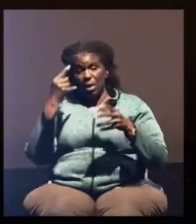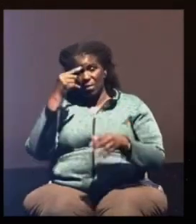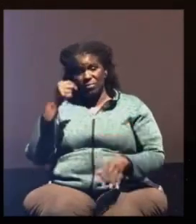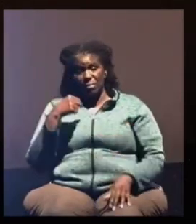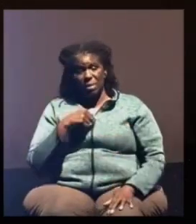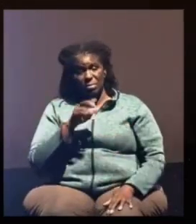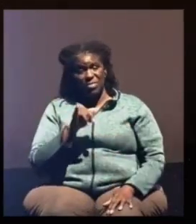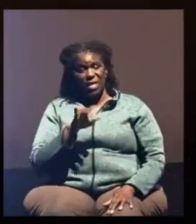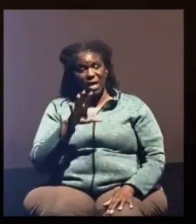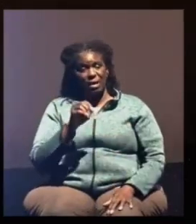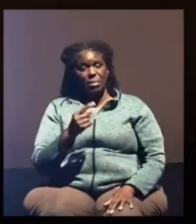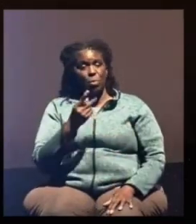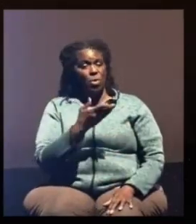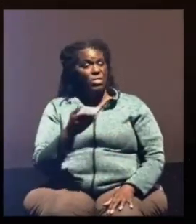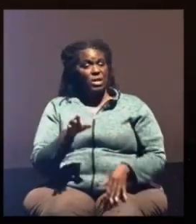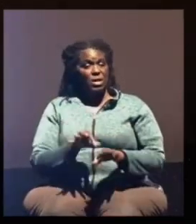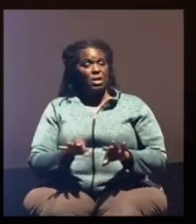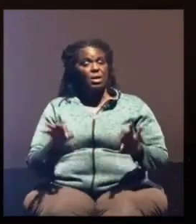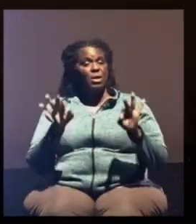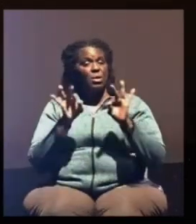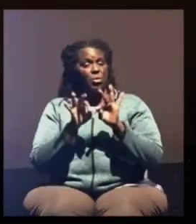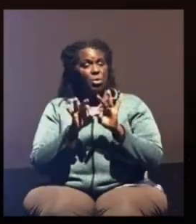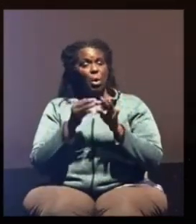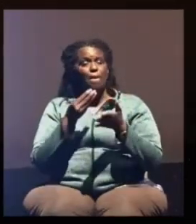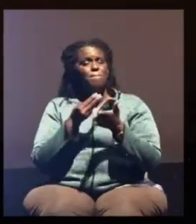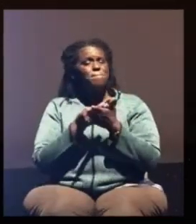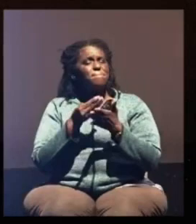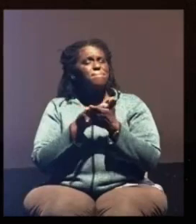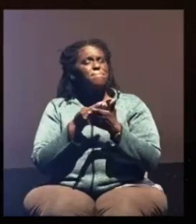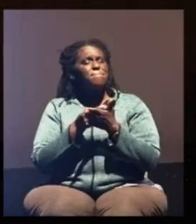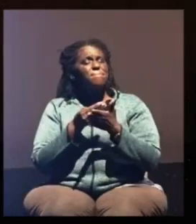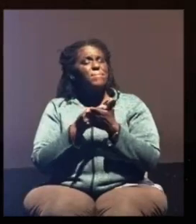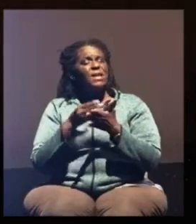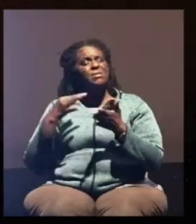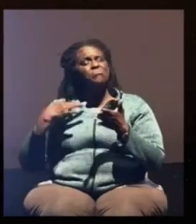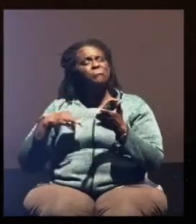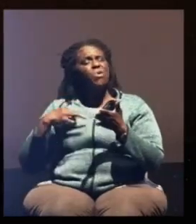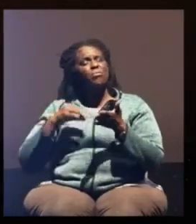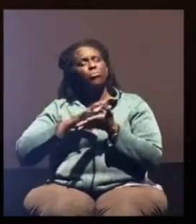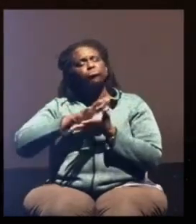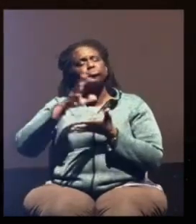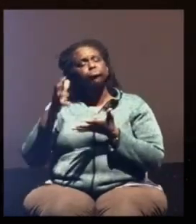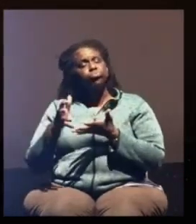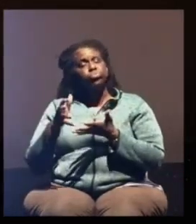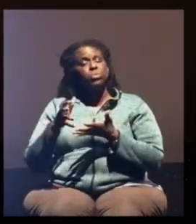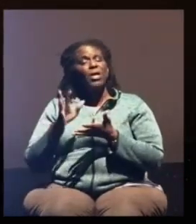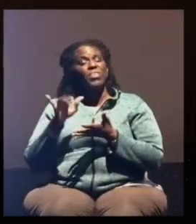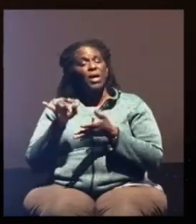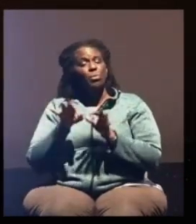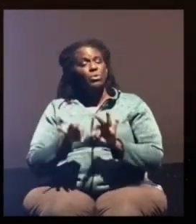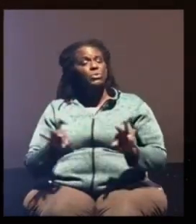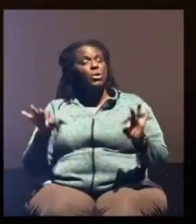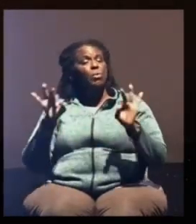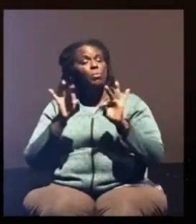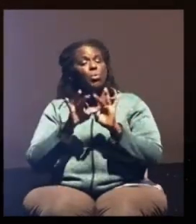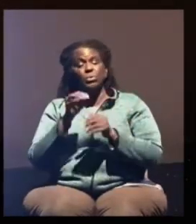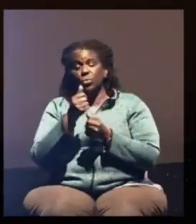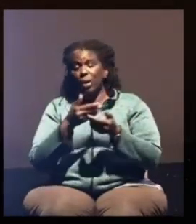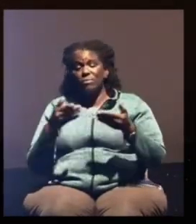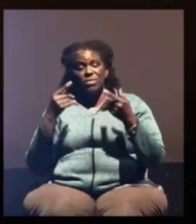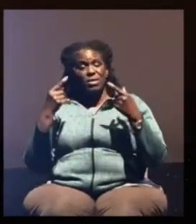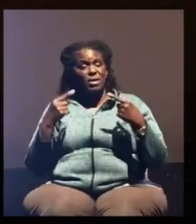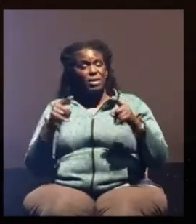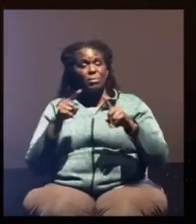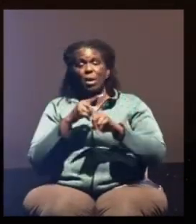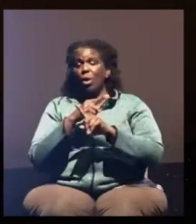was only one thing that was important, which was the bottom line, profitability. It was key to all they accomplished, and when the